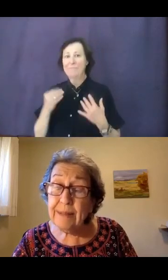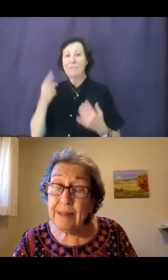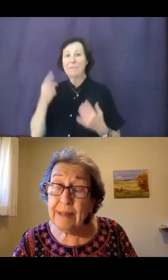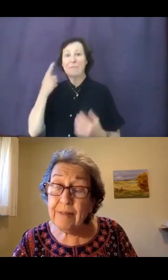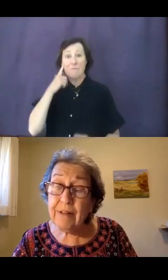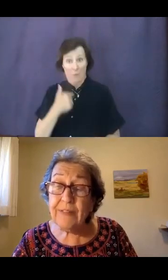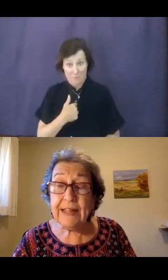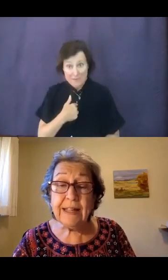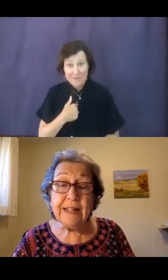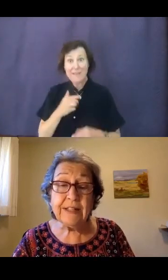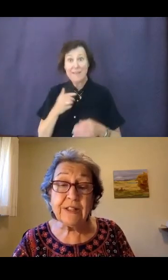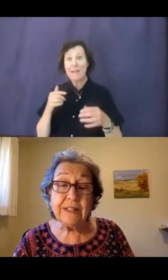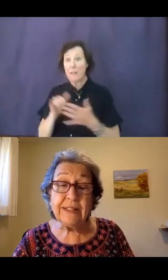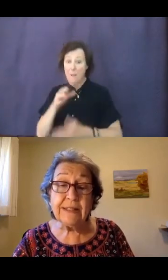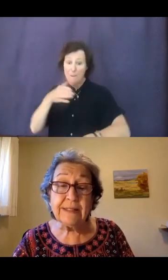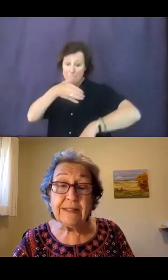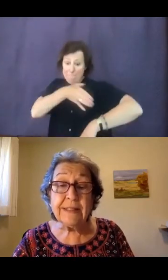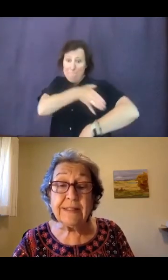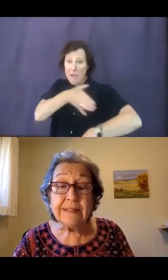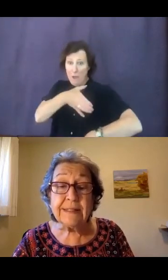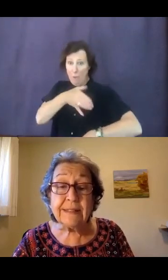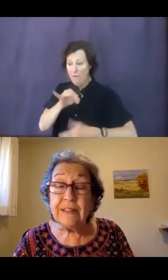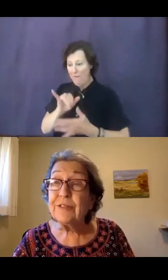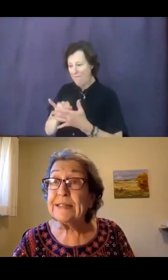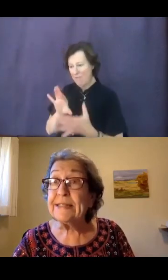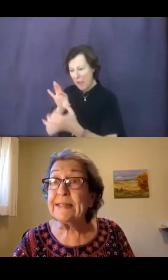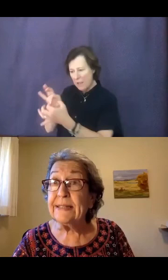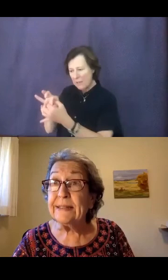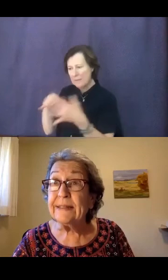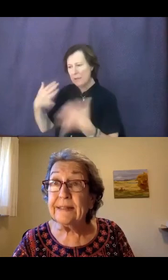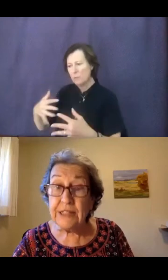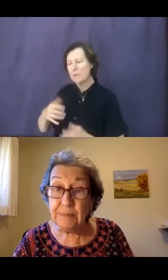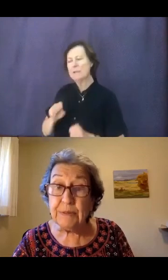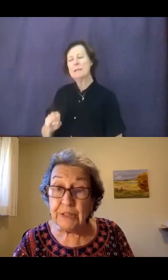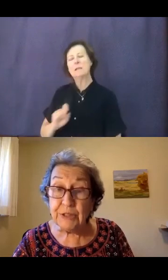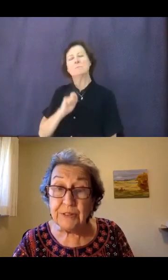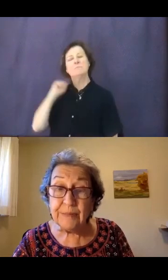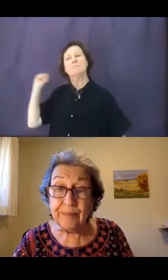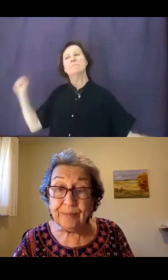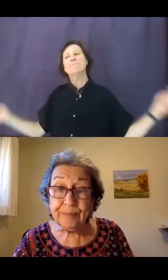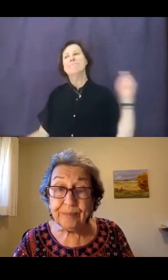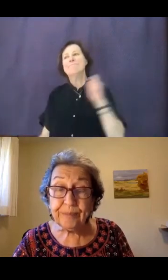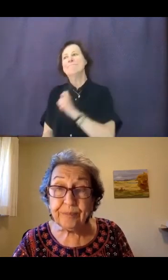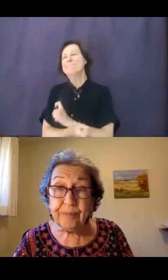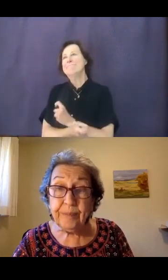the power of that connection is intensely transcendent and spiritual.